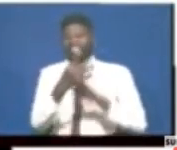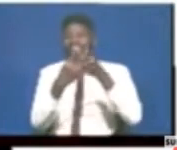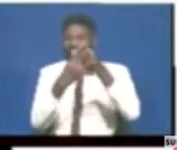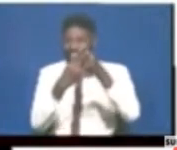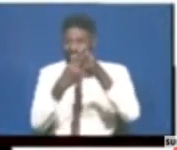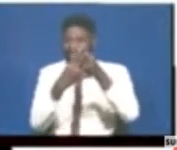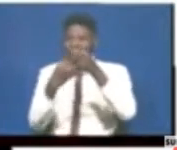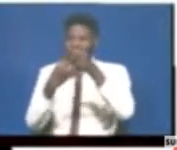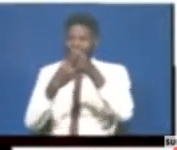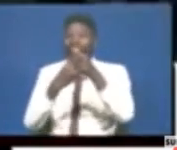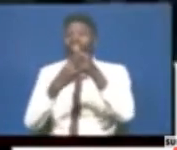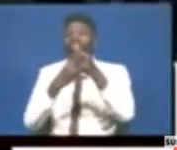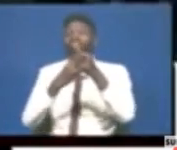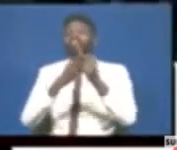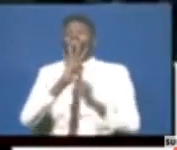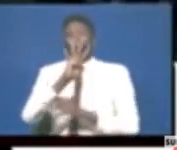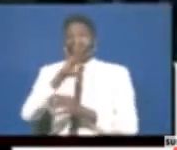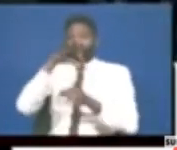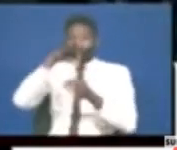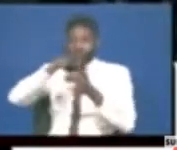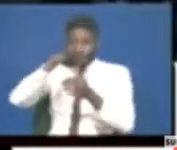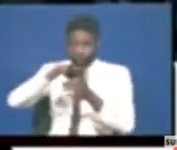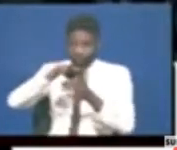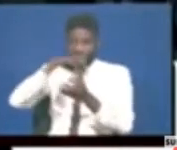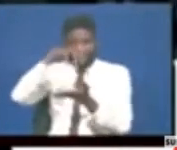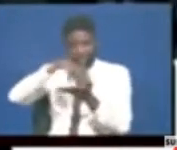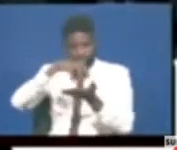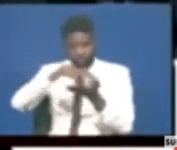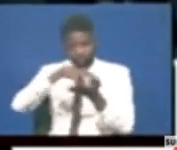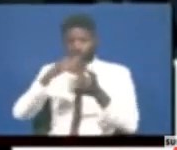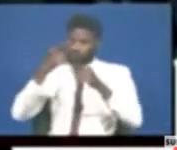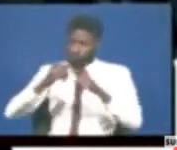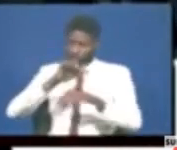45,994 polling stations out of